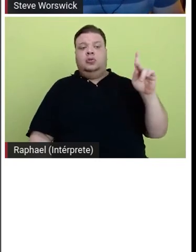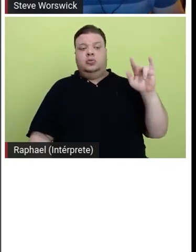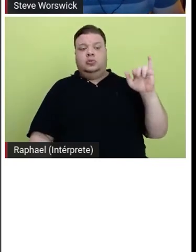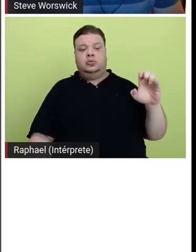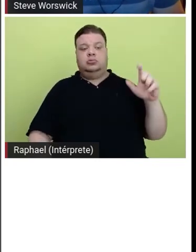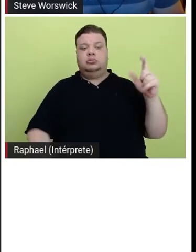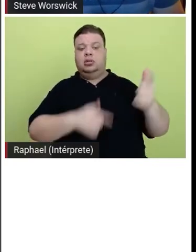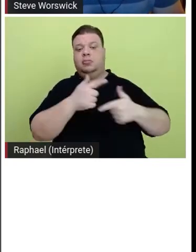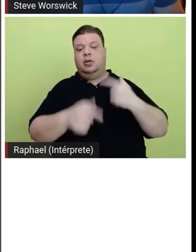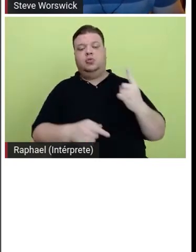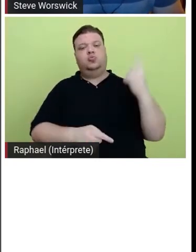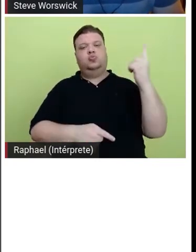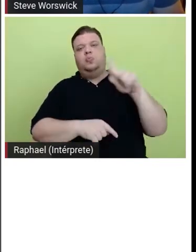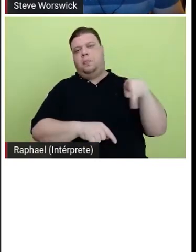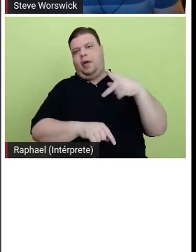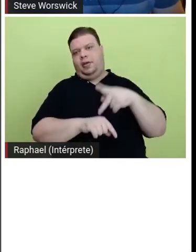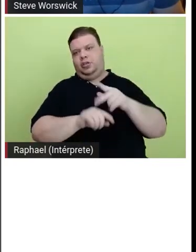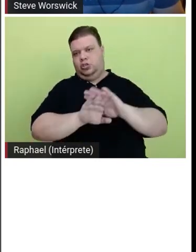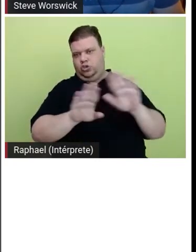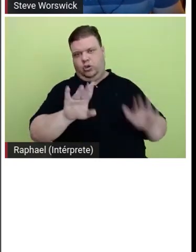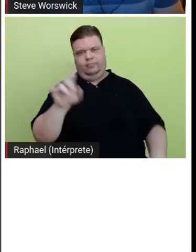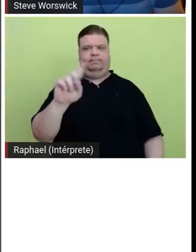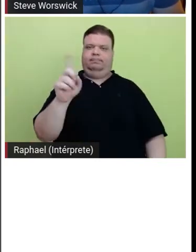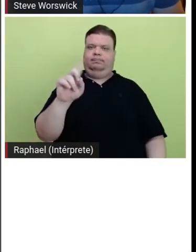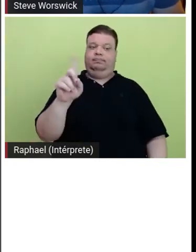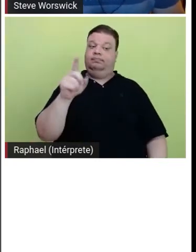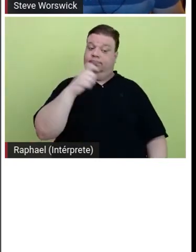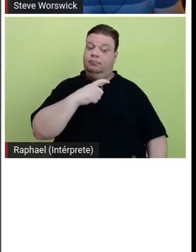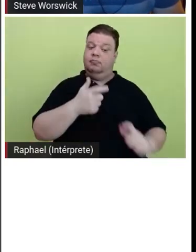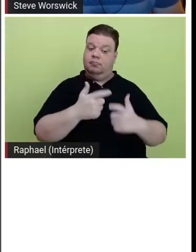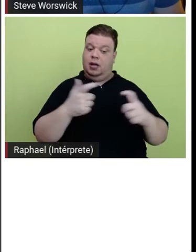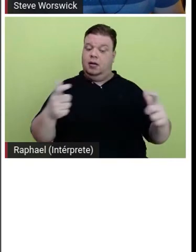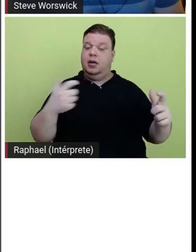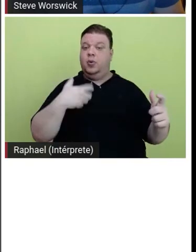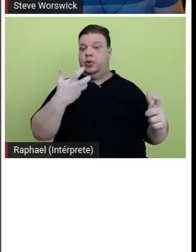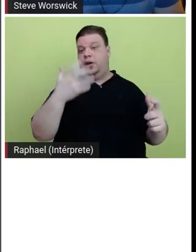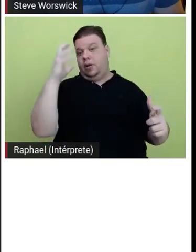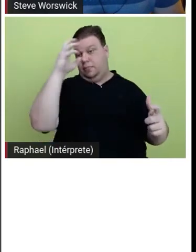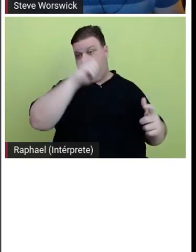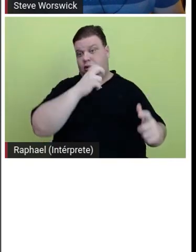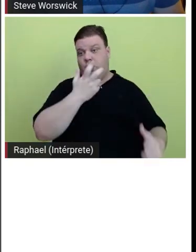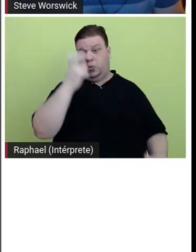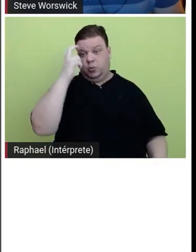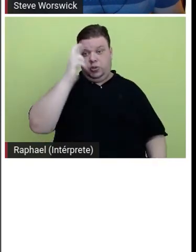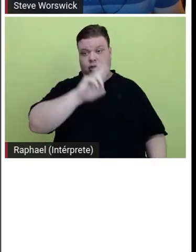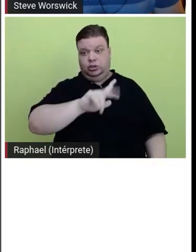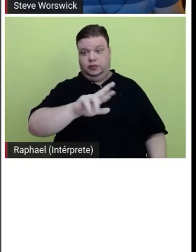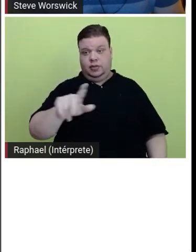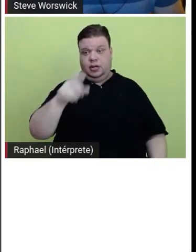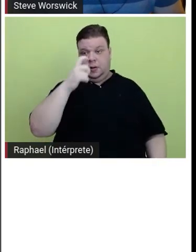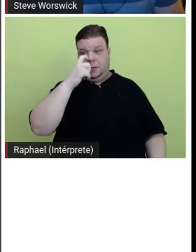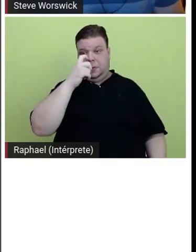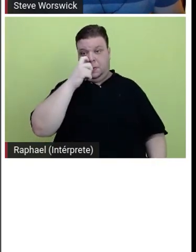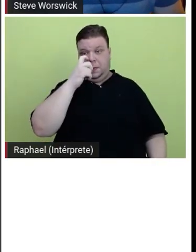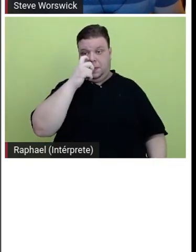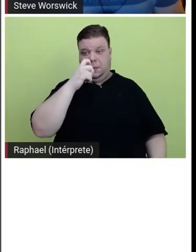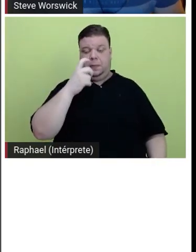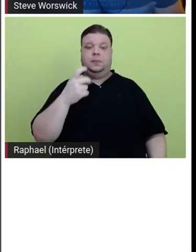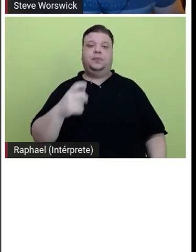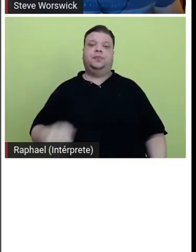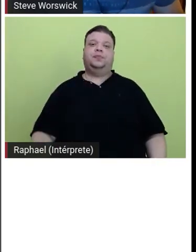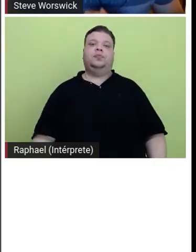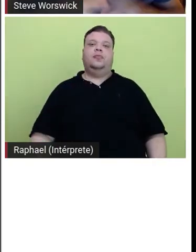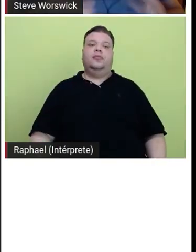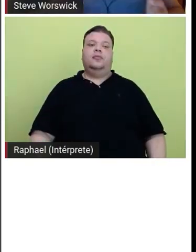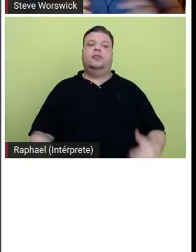a lot of sex talk, swearing, master-slave type stuff there. But most of the people